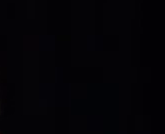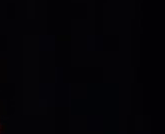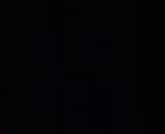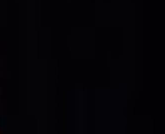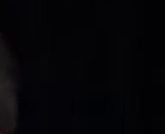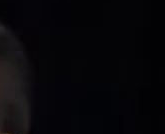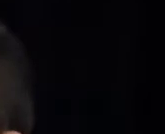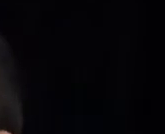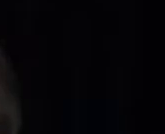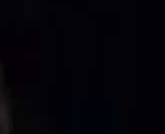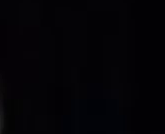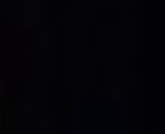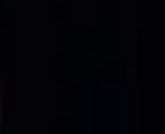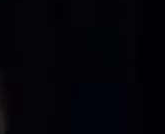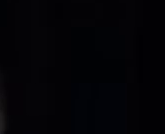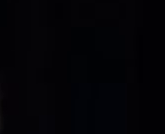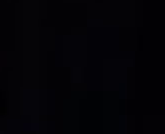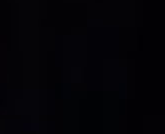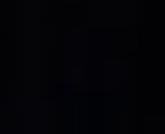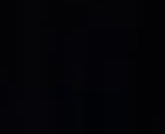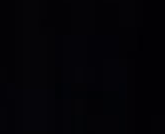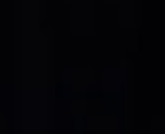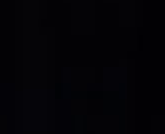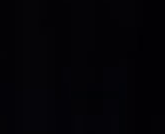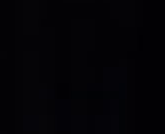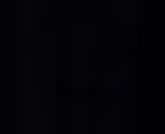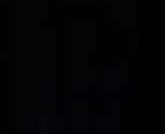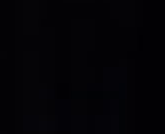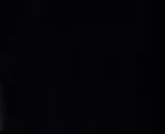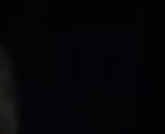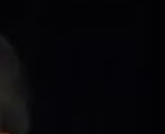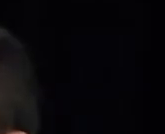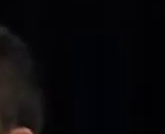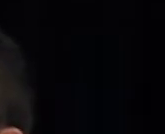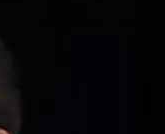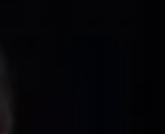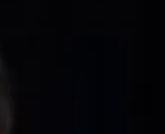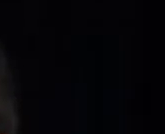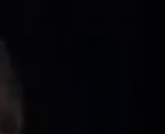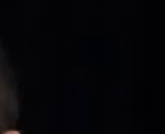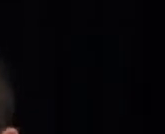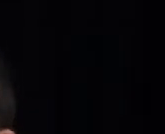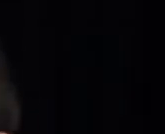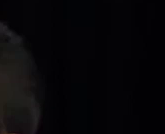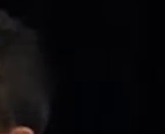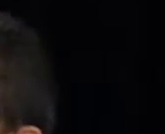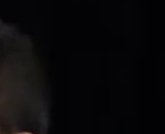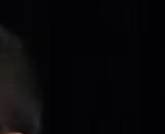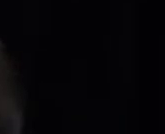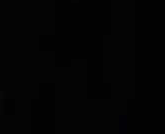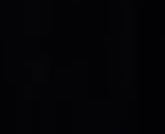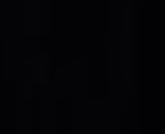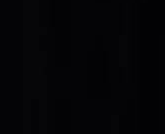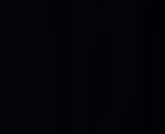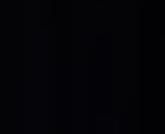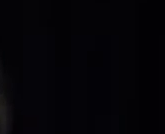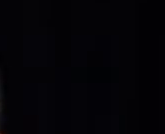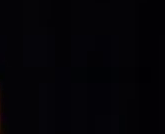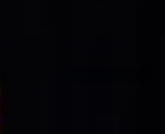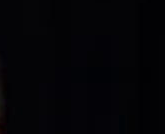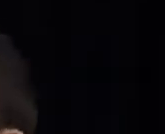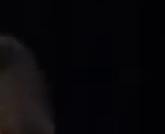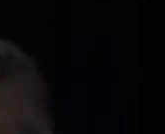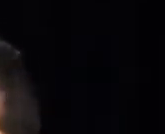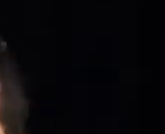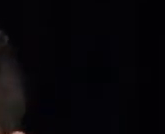And so I'm joining that registry because I'm giving them information, and hopefully that they'll be able to increase and